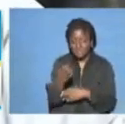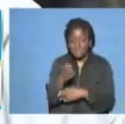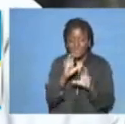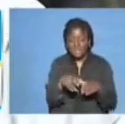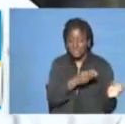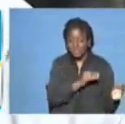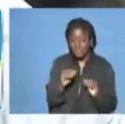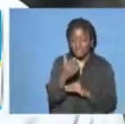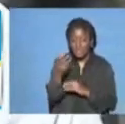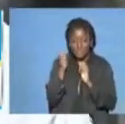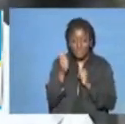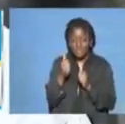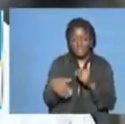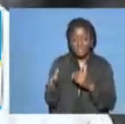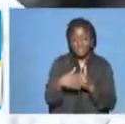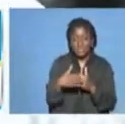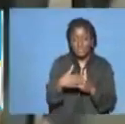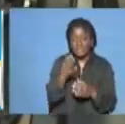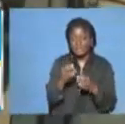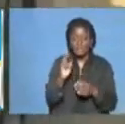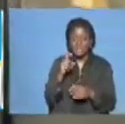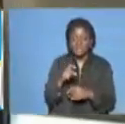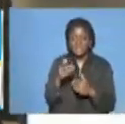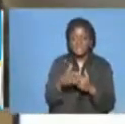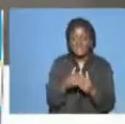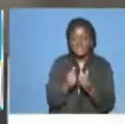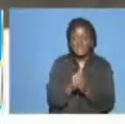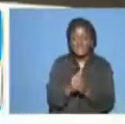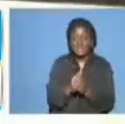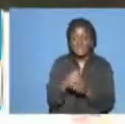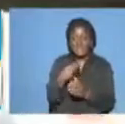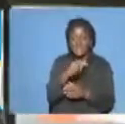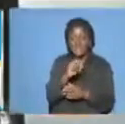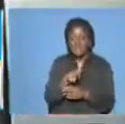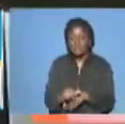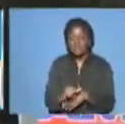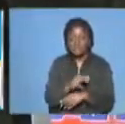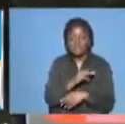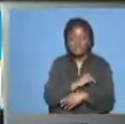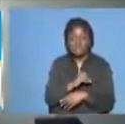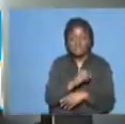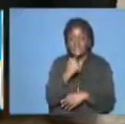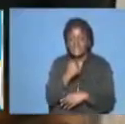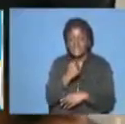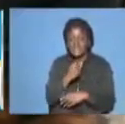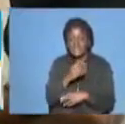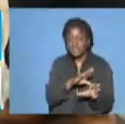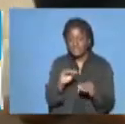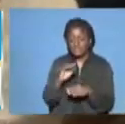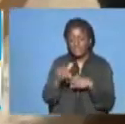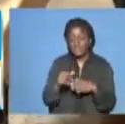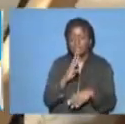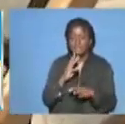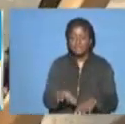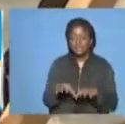there quickly and bring back if we need back. Henry Moxie explains that discharging all of that flood water will be